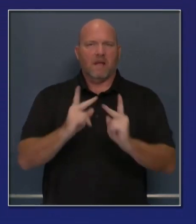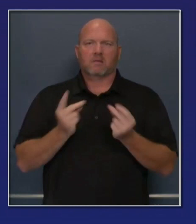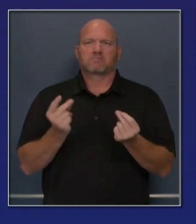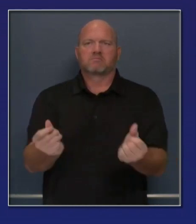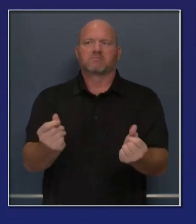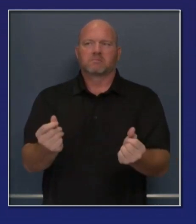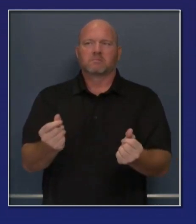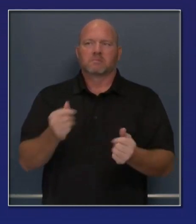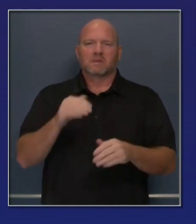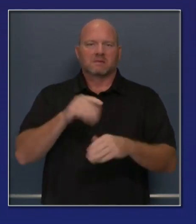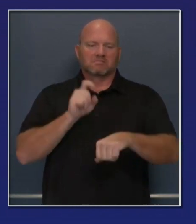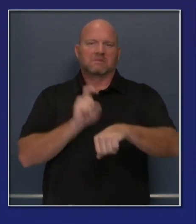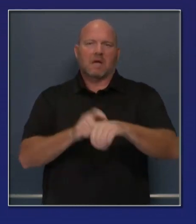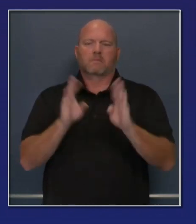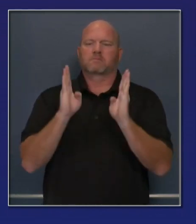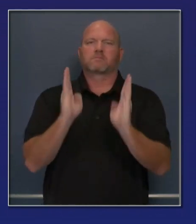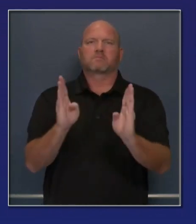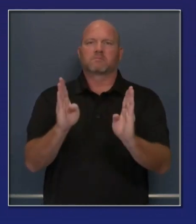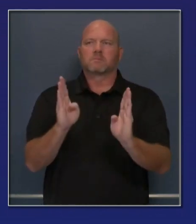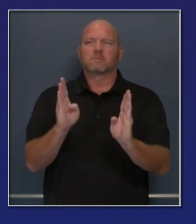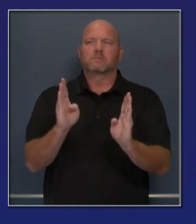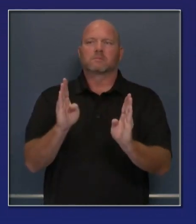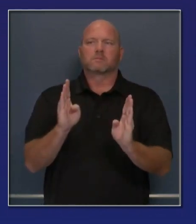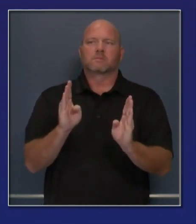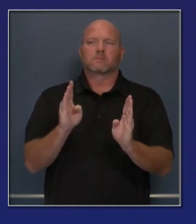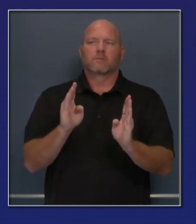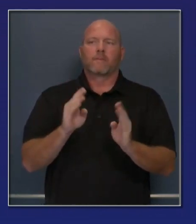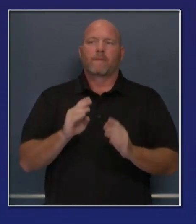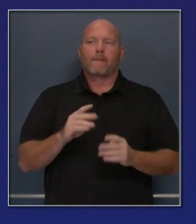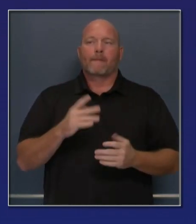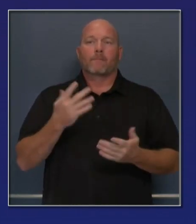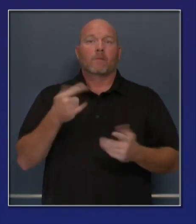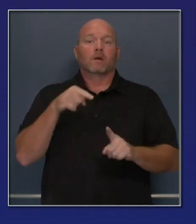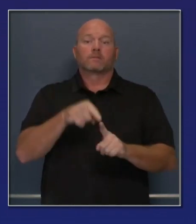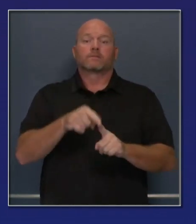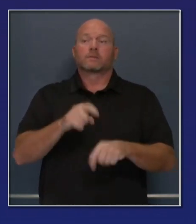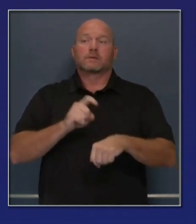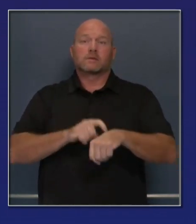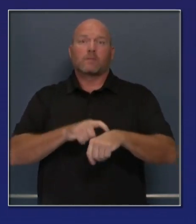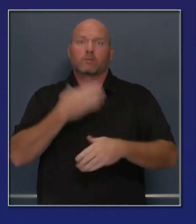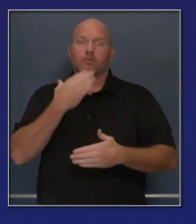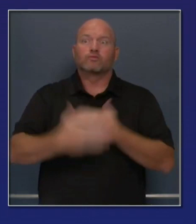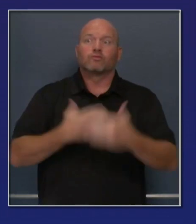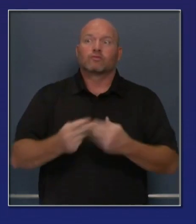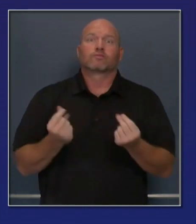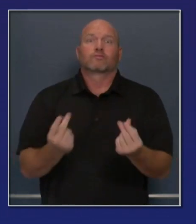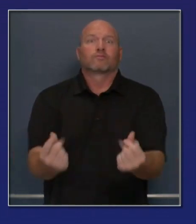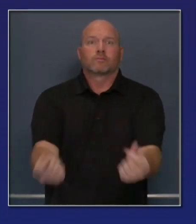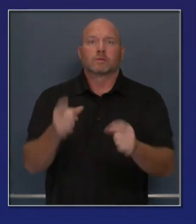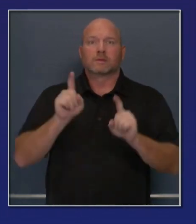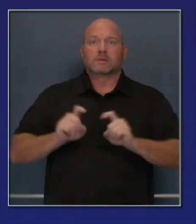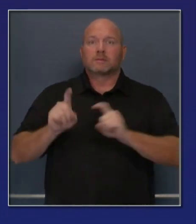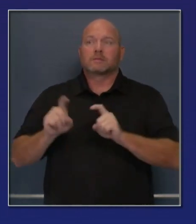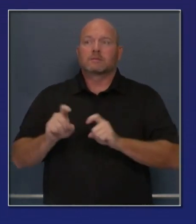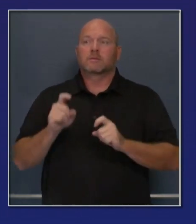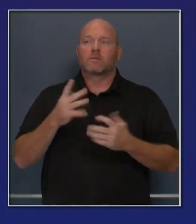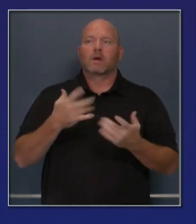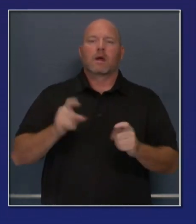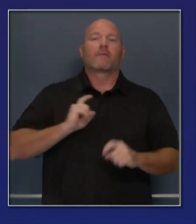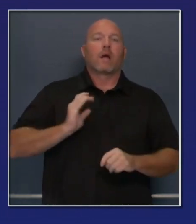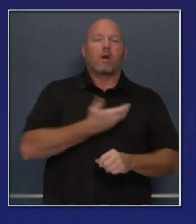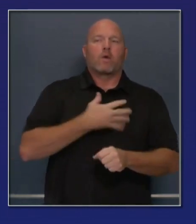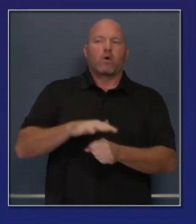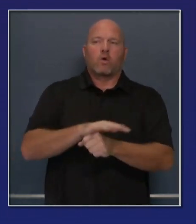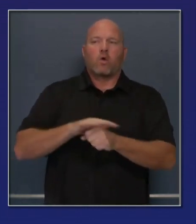that time frame. And as a consequence of that timeliness to test results, it enables our local contact tracers